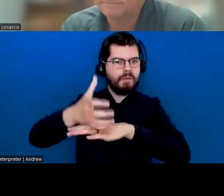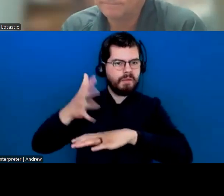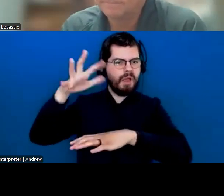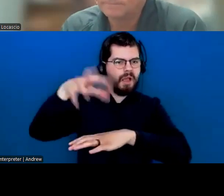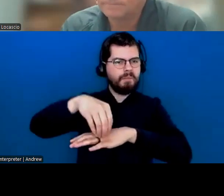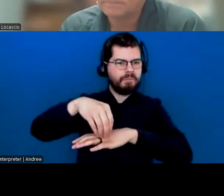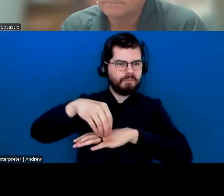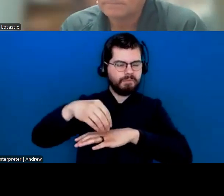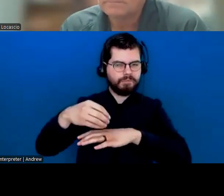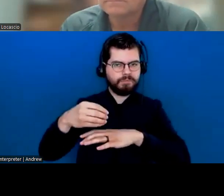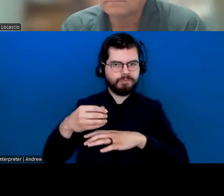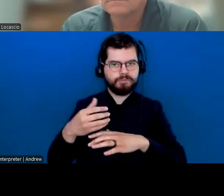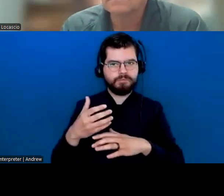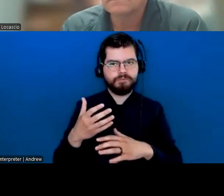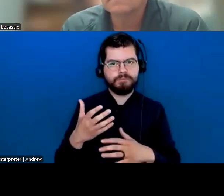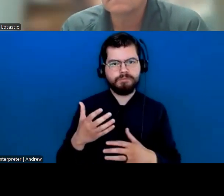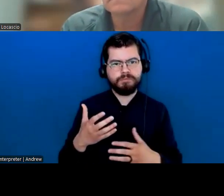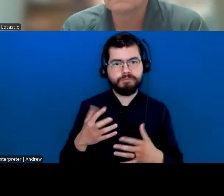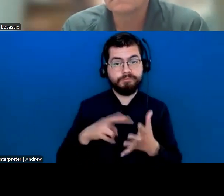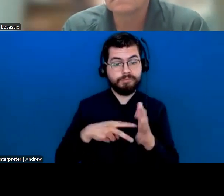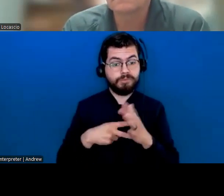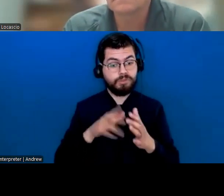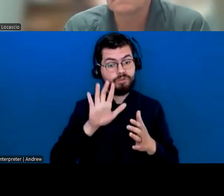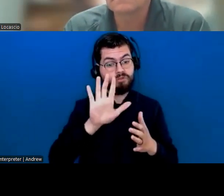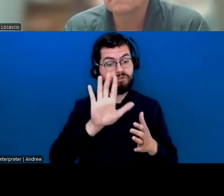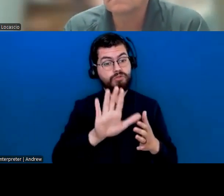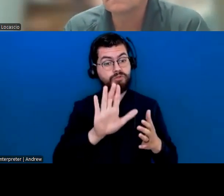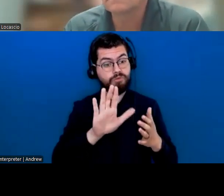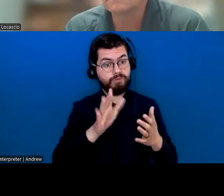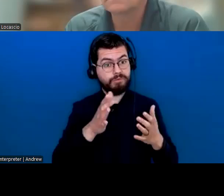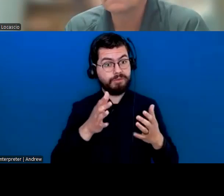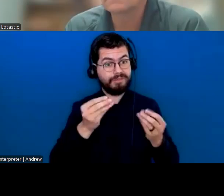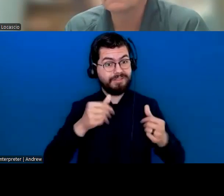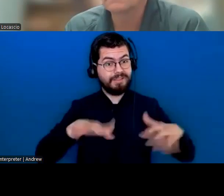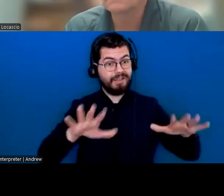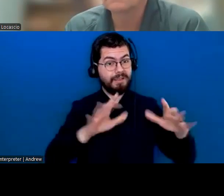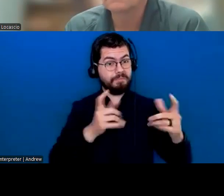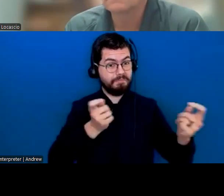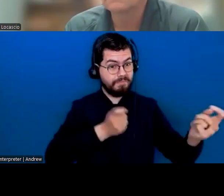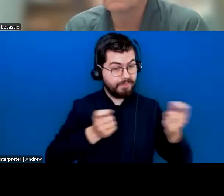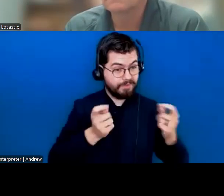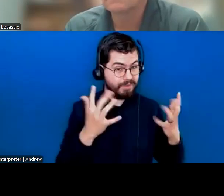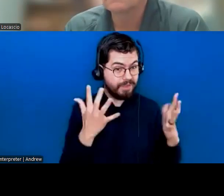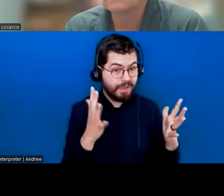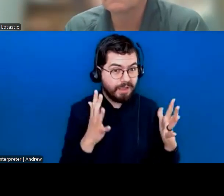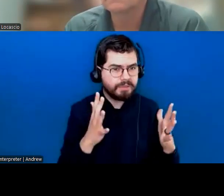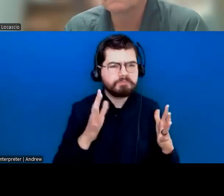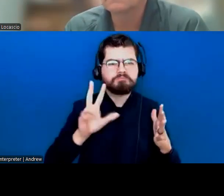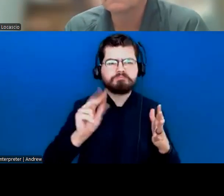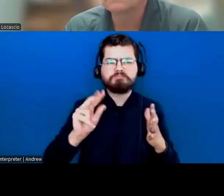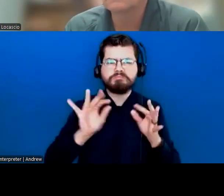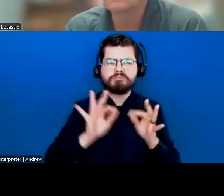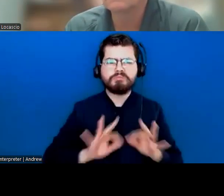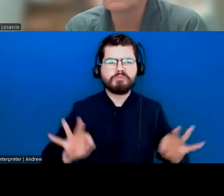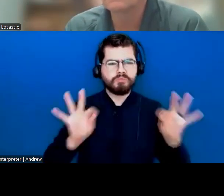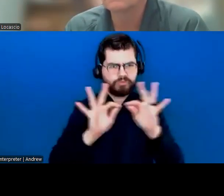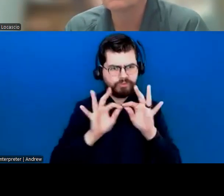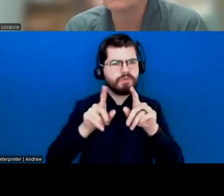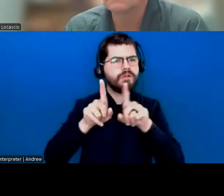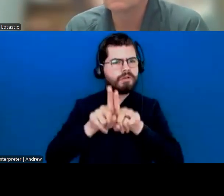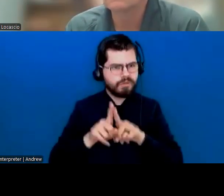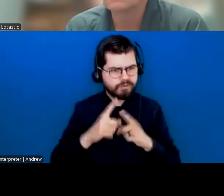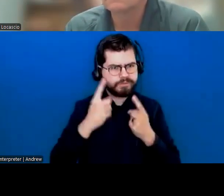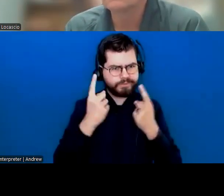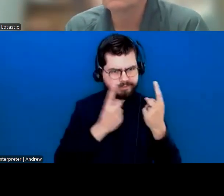on just what you're owning and managing, but understanding what's going on with your neighbor's property and how what you're doing is